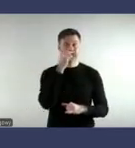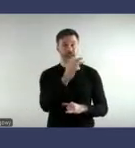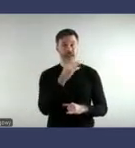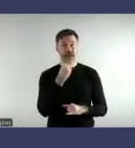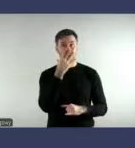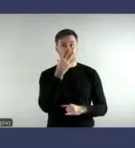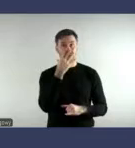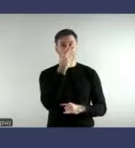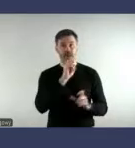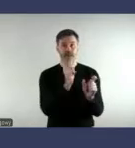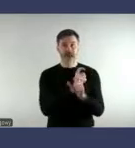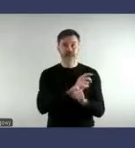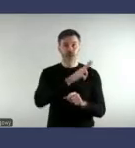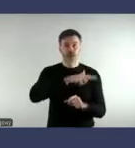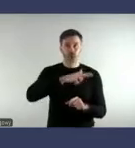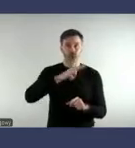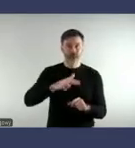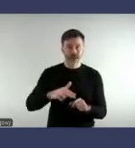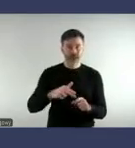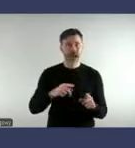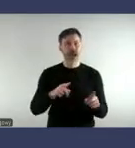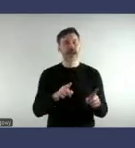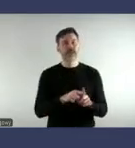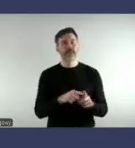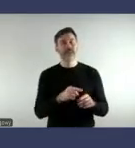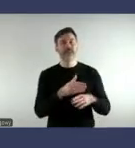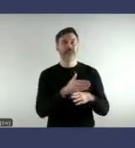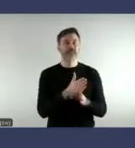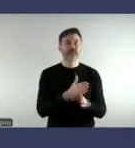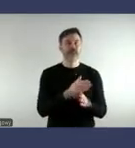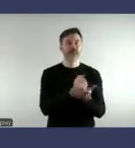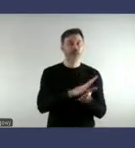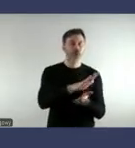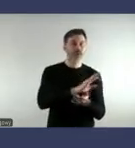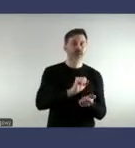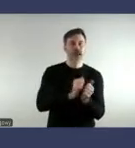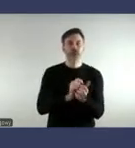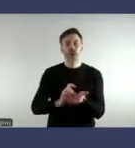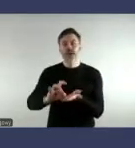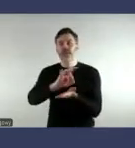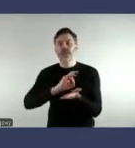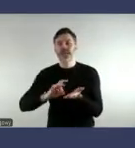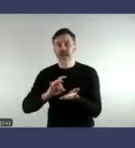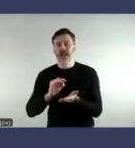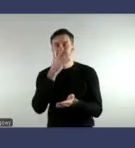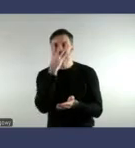responsible for handling, and we have to see how it's going to look at the county and the municipal level in